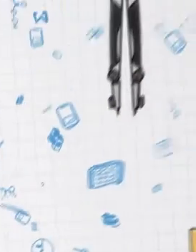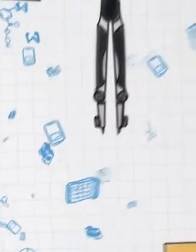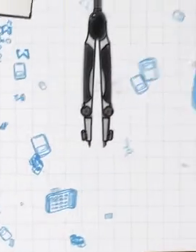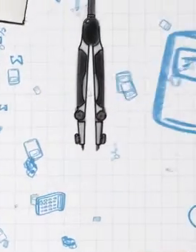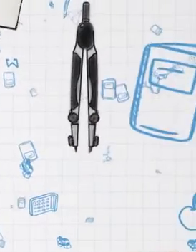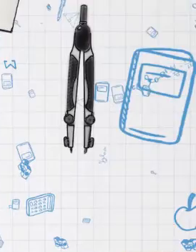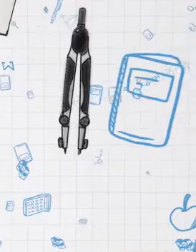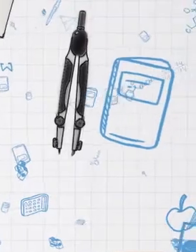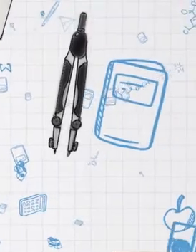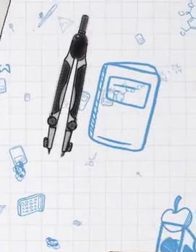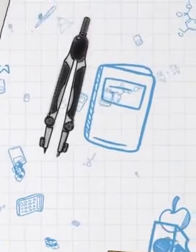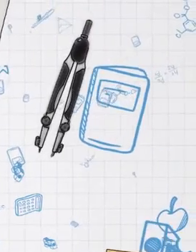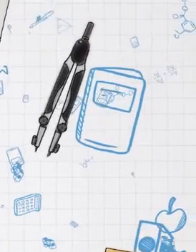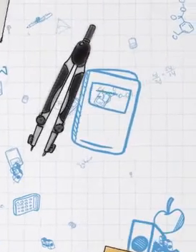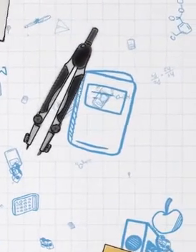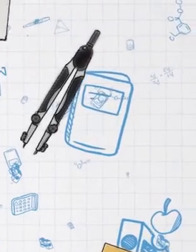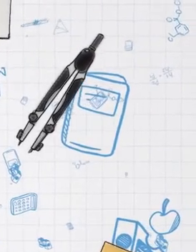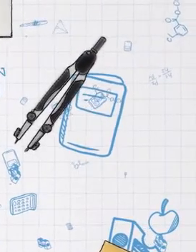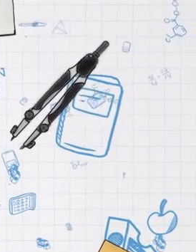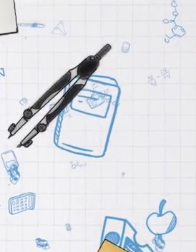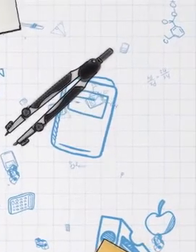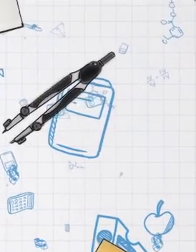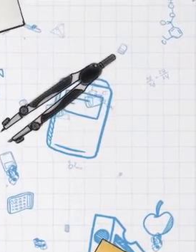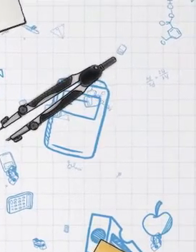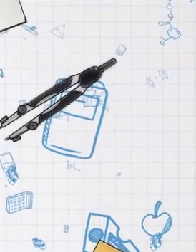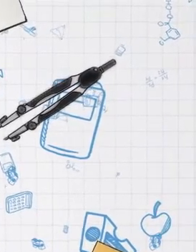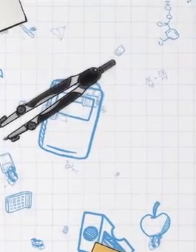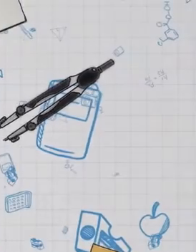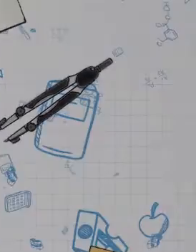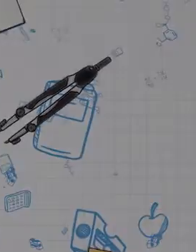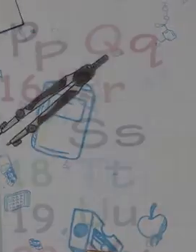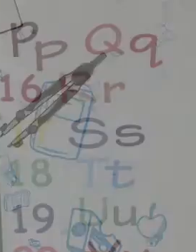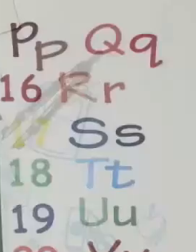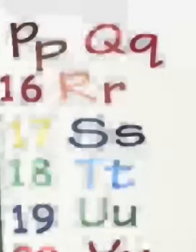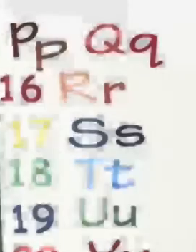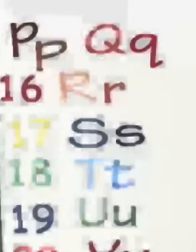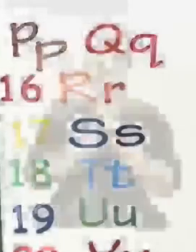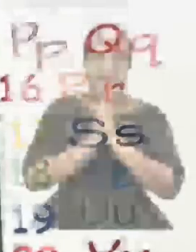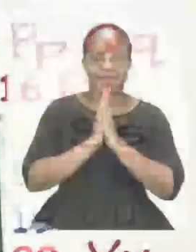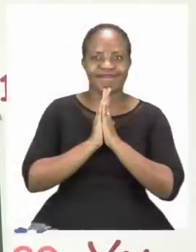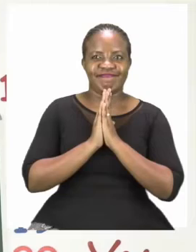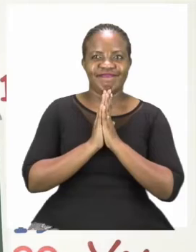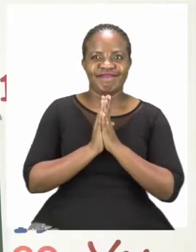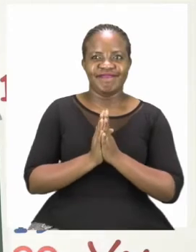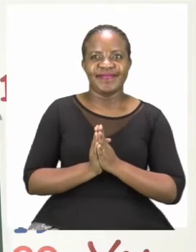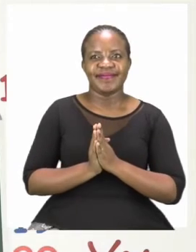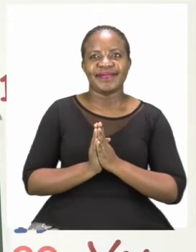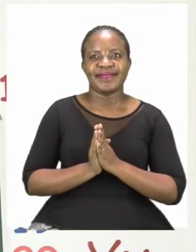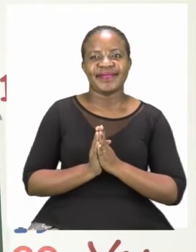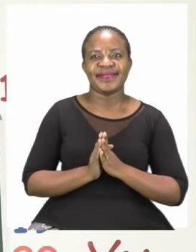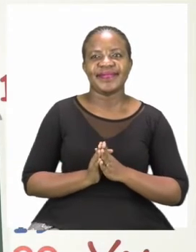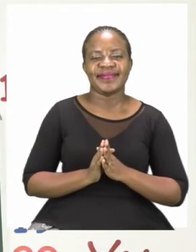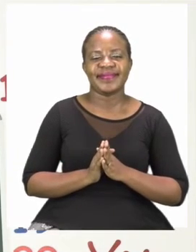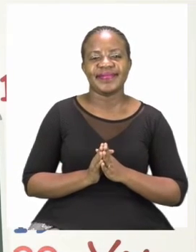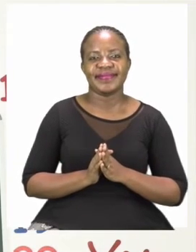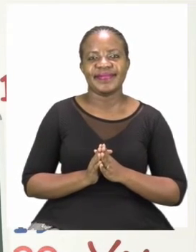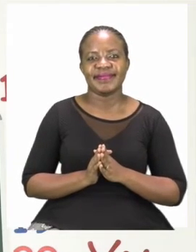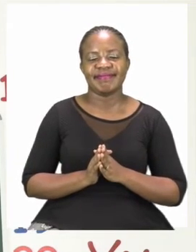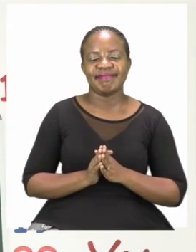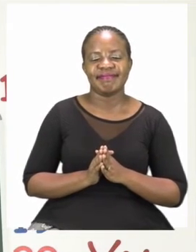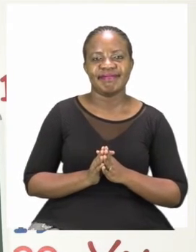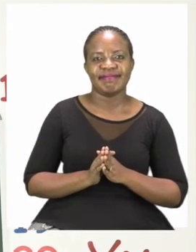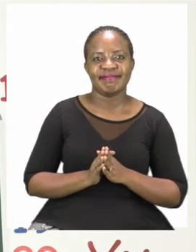Then I will huff, and I will puff, and I will blow your